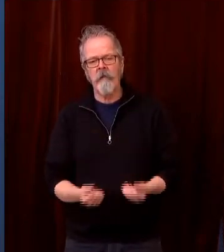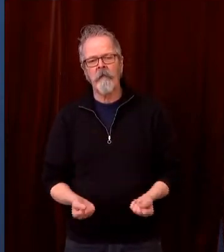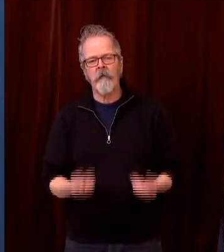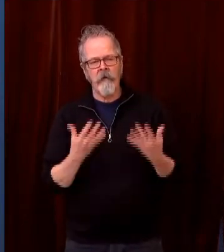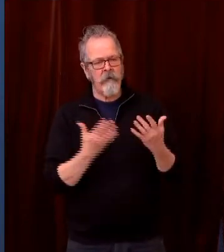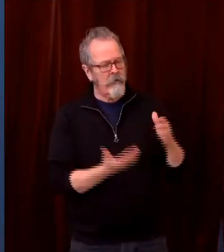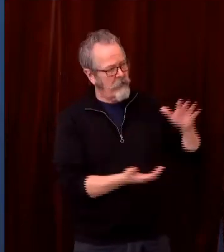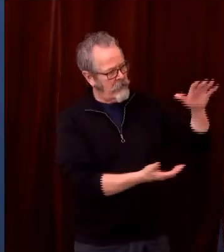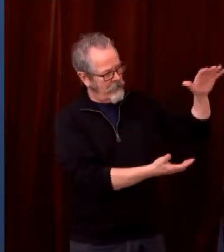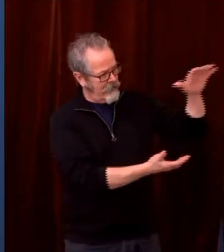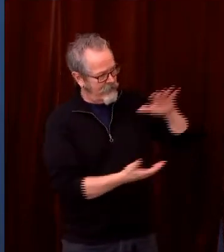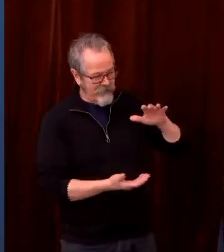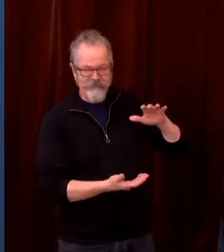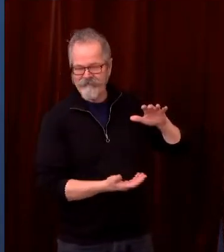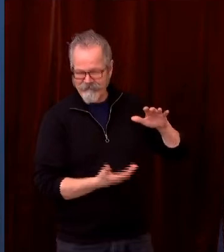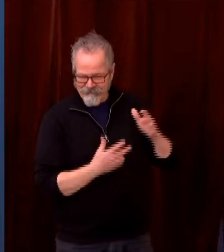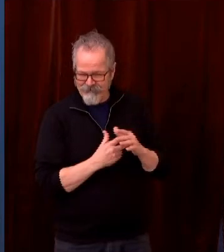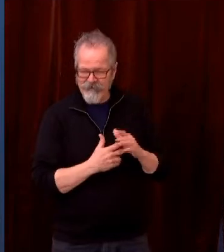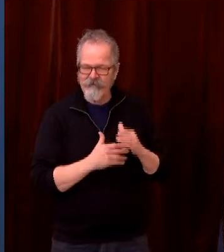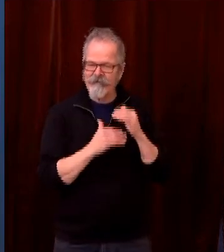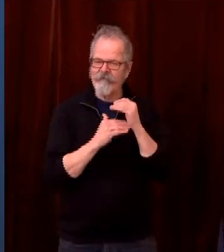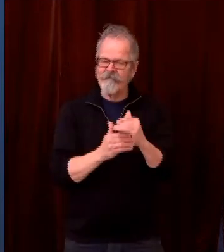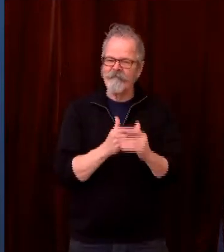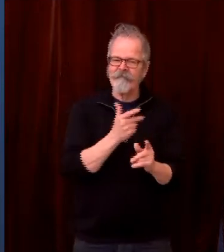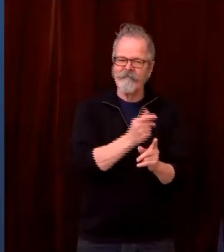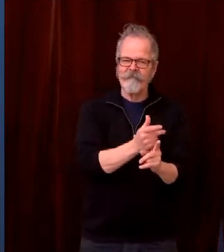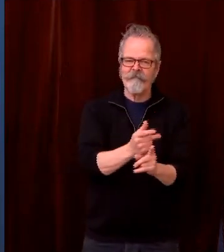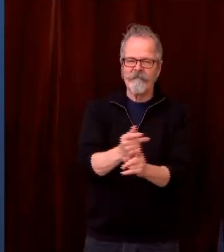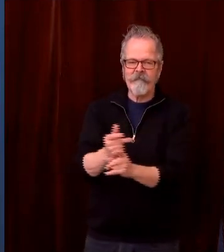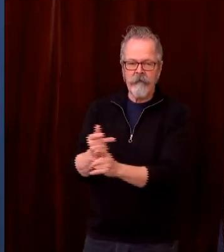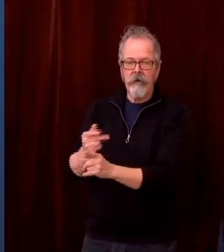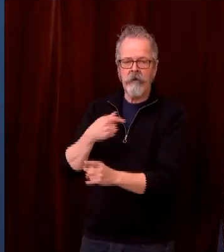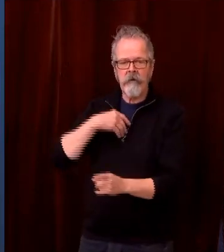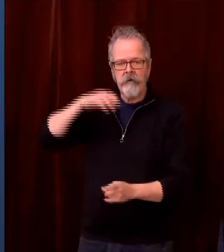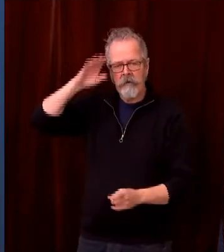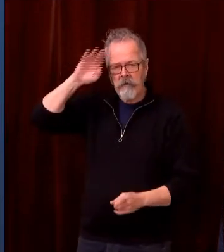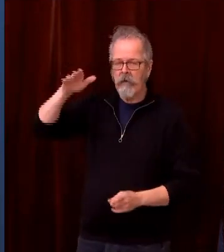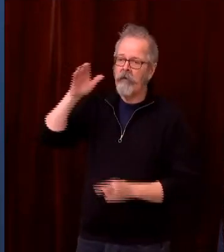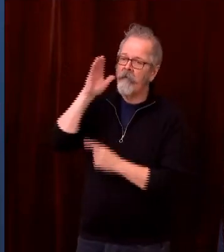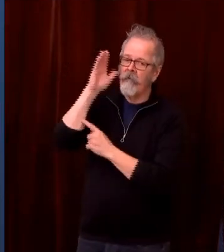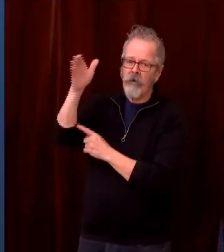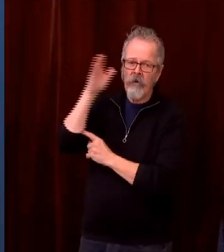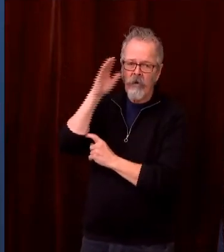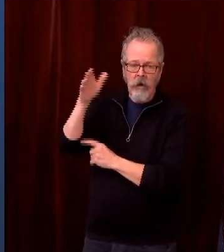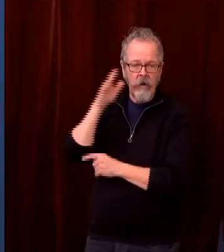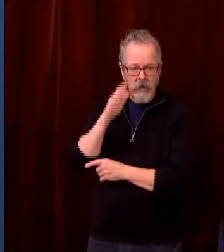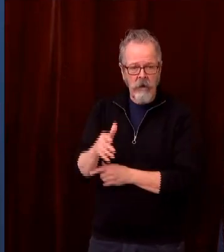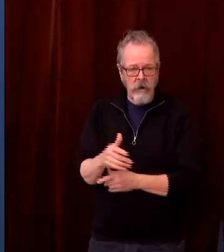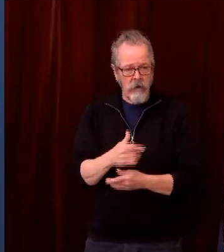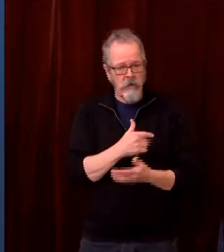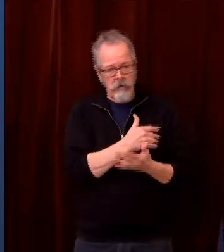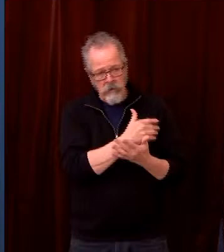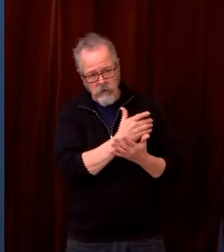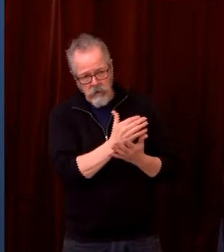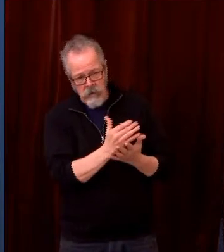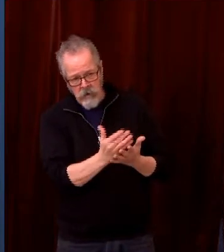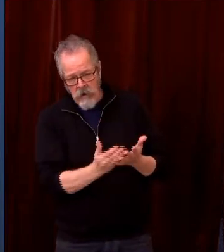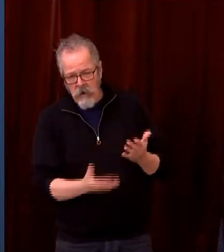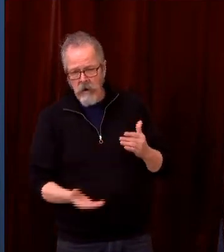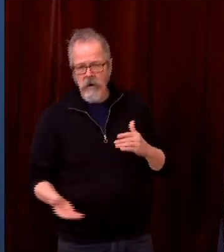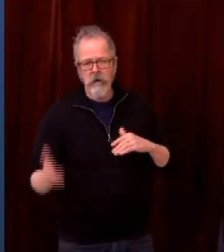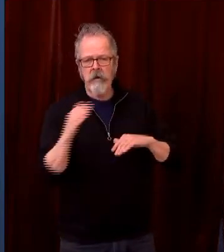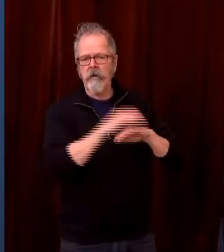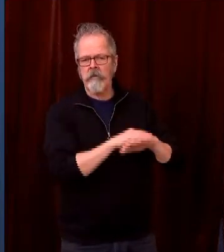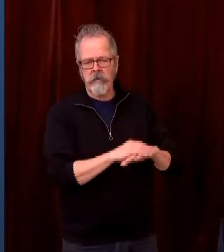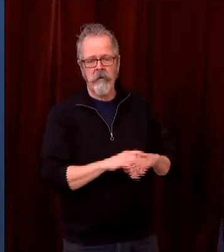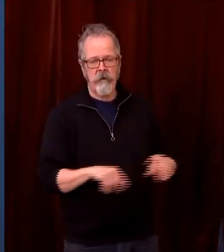we can. And as I've indicated, we're making real progress to accelerate the day when we can do that.